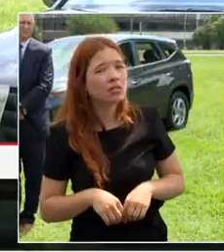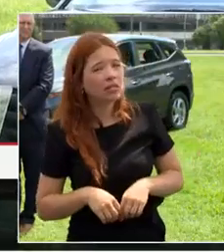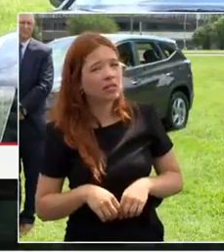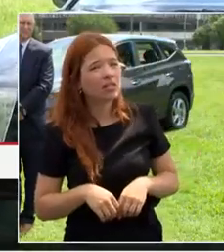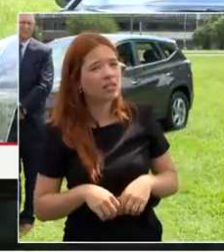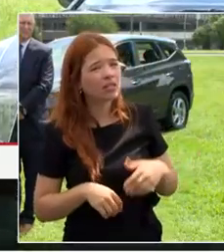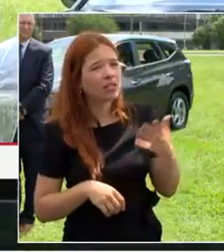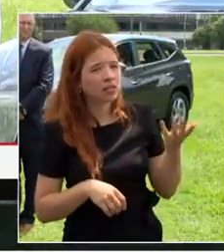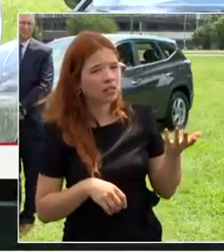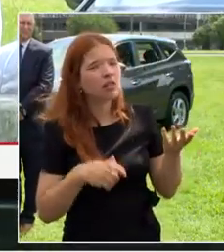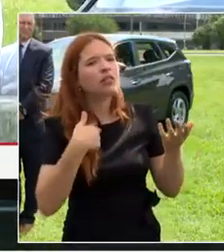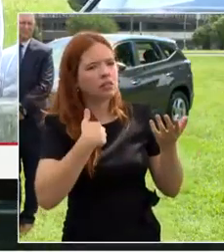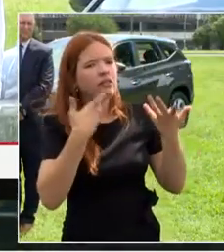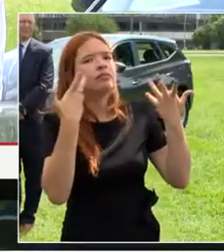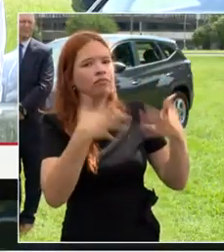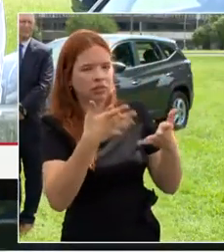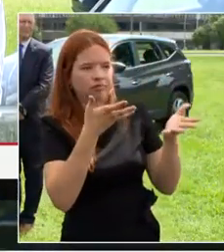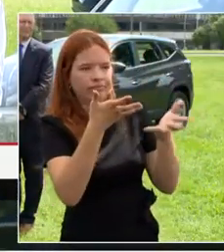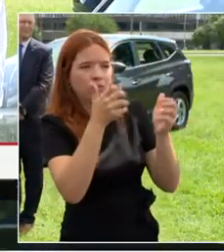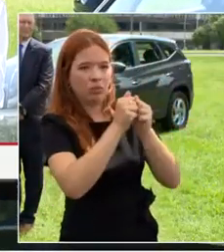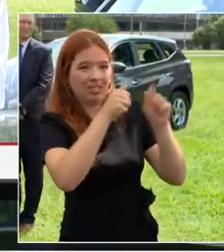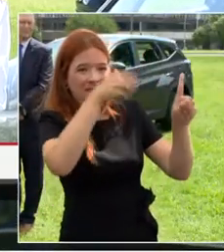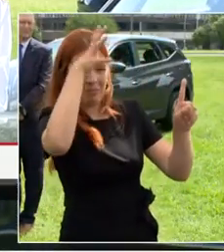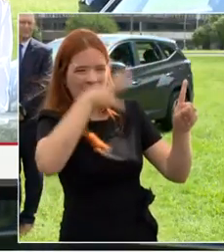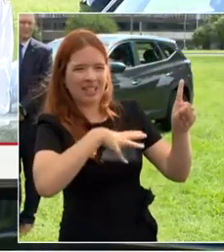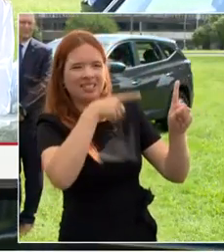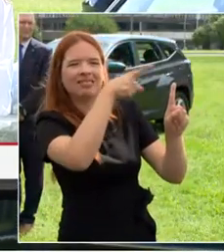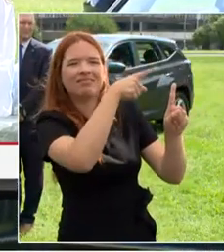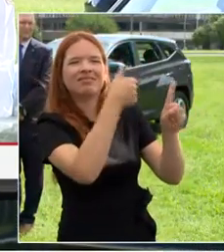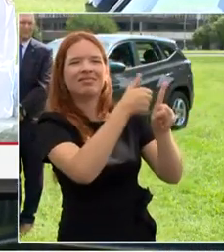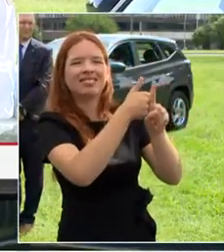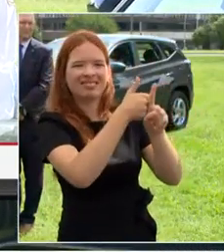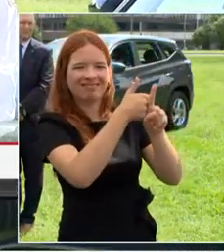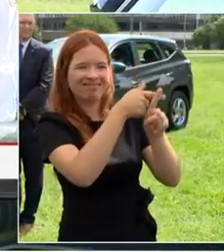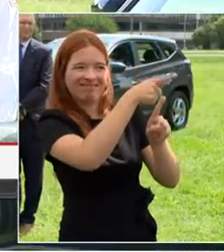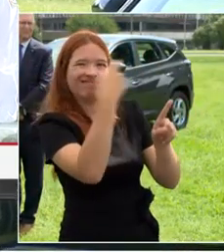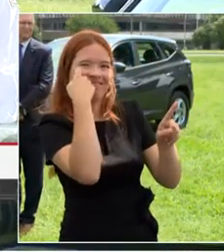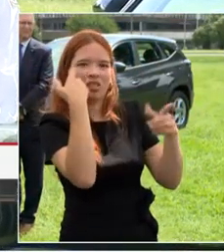to a gentleman whose car was just stolen, would love to take advantage of this